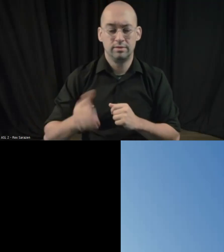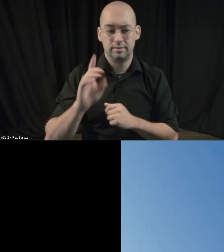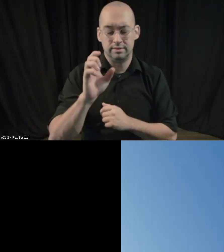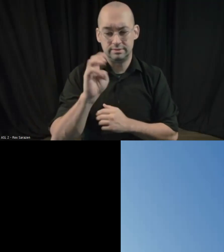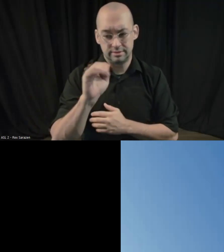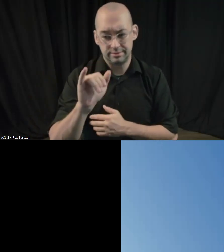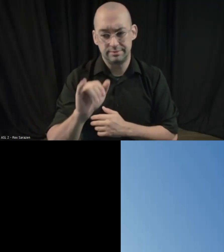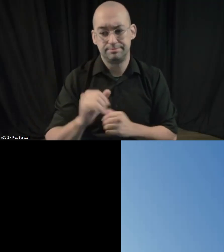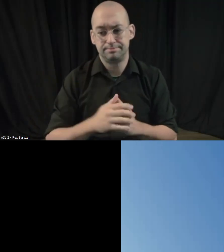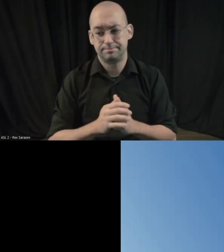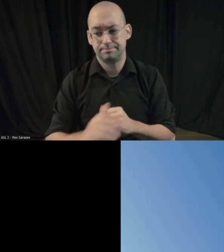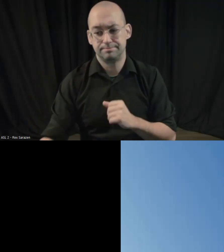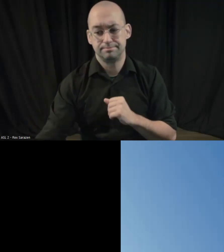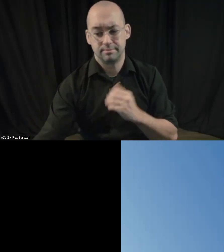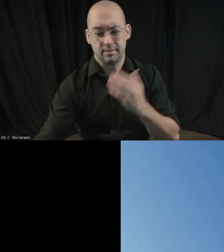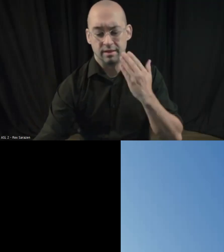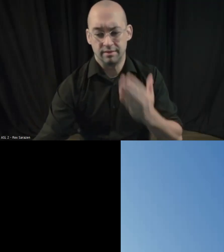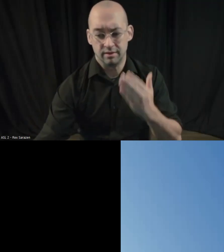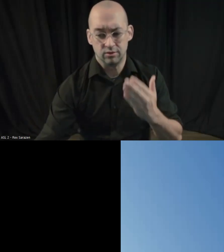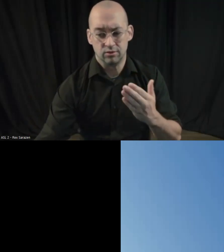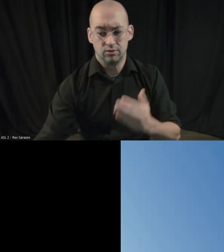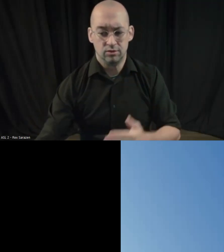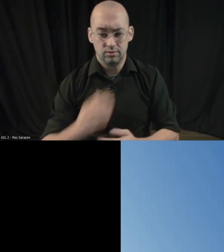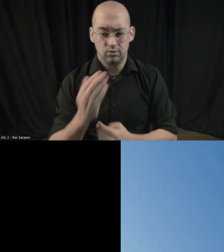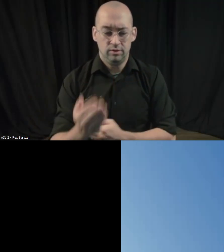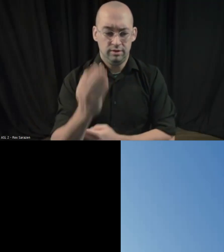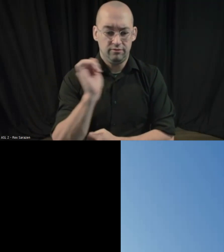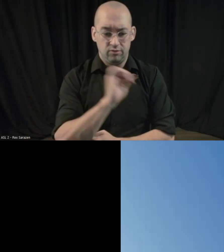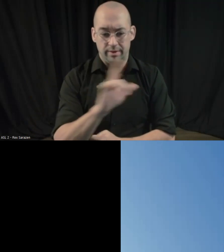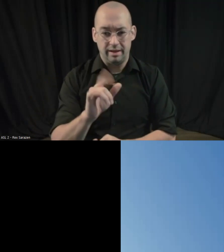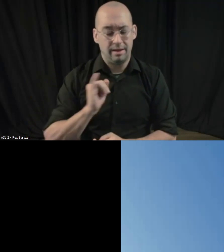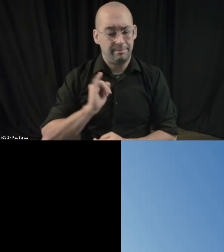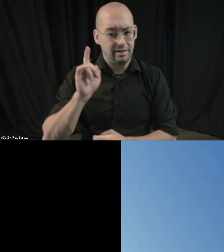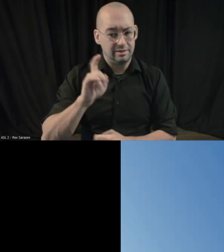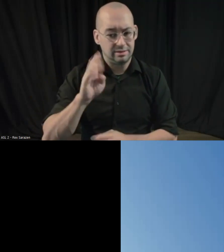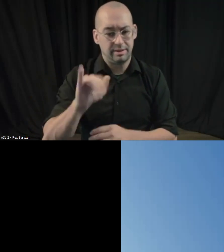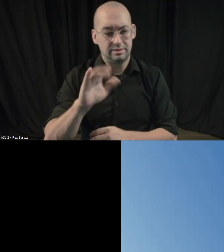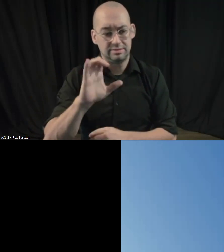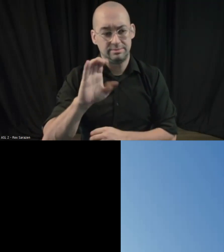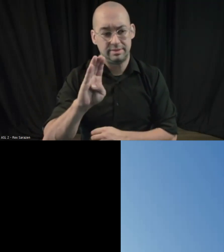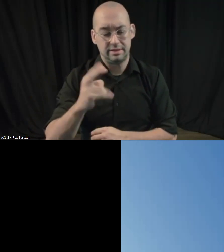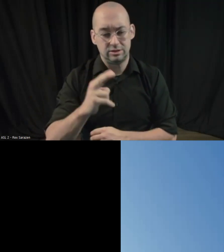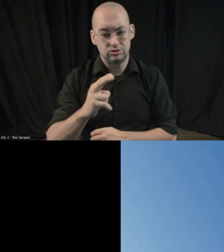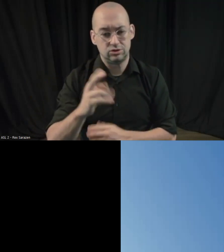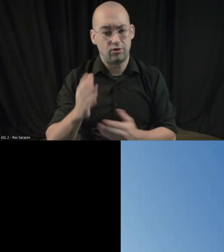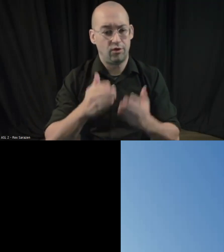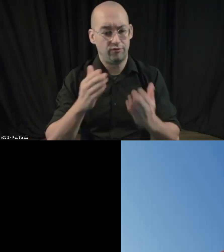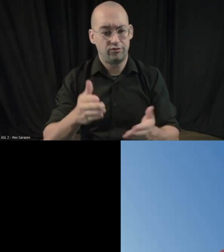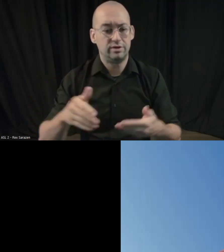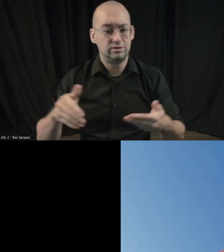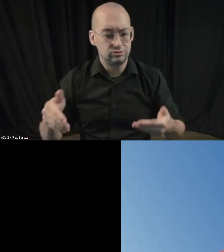Thanks, yeah. Good morning, everyone. I've been asked by CDA to just offer some